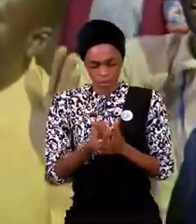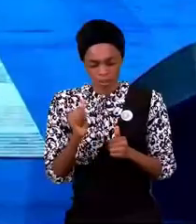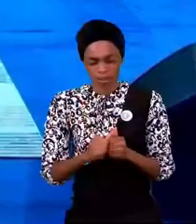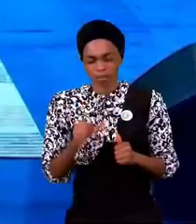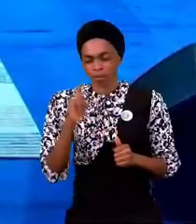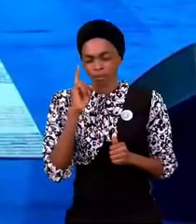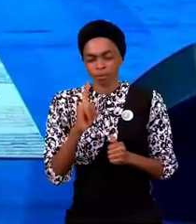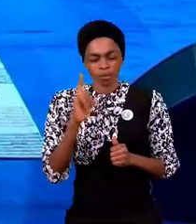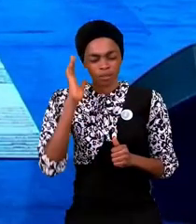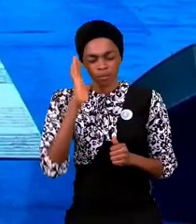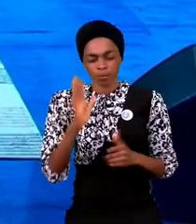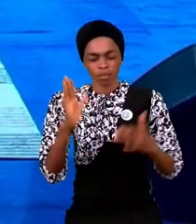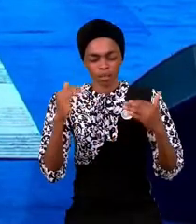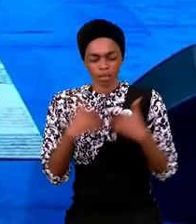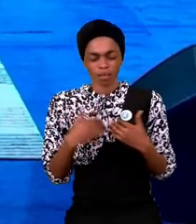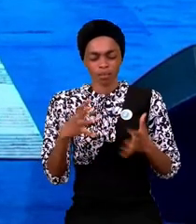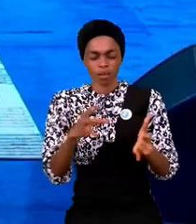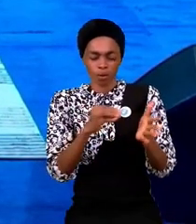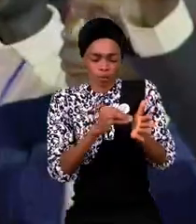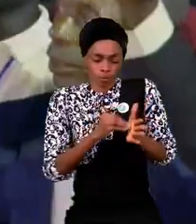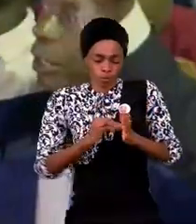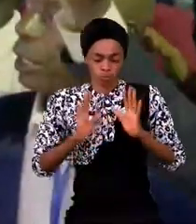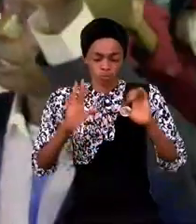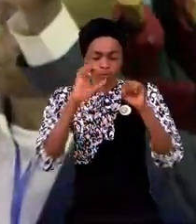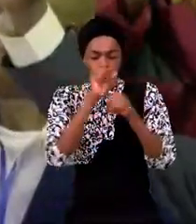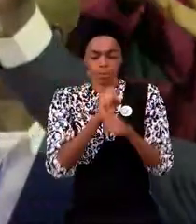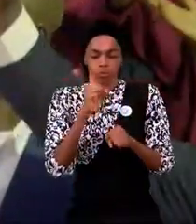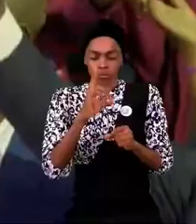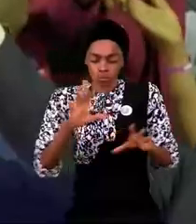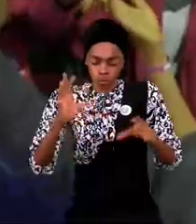In Jesus' name we pray.